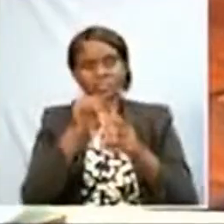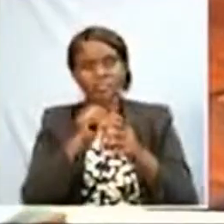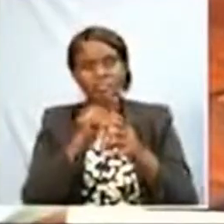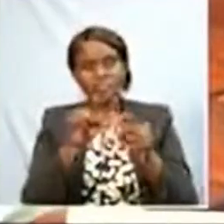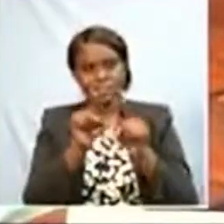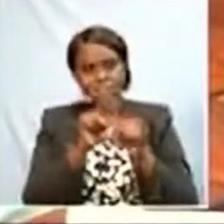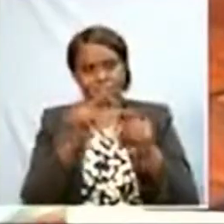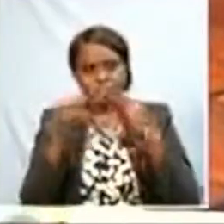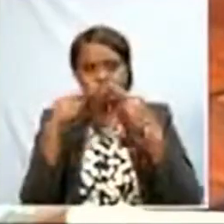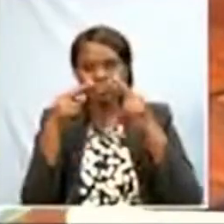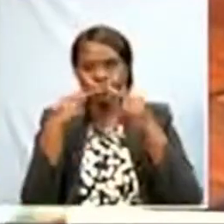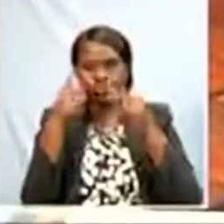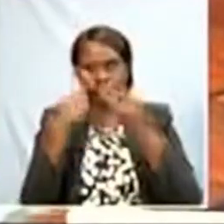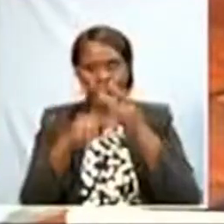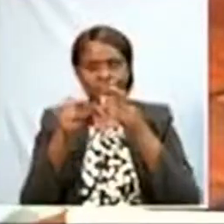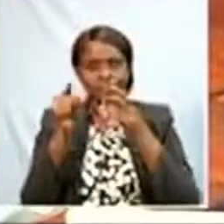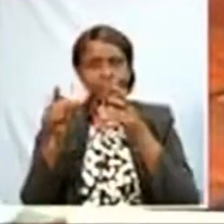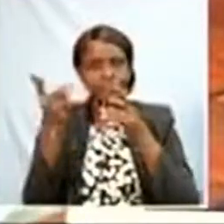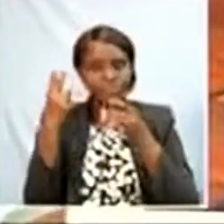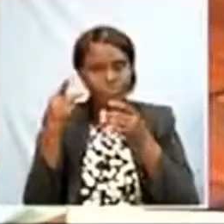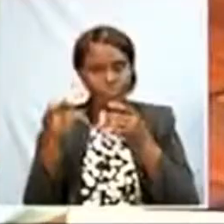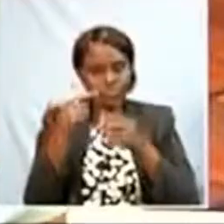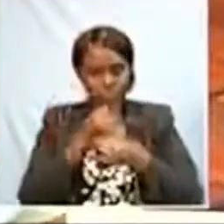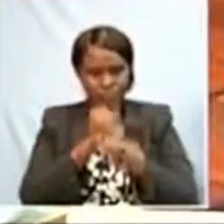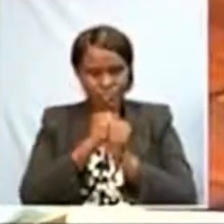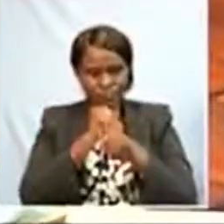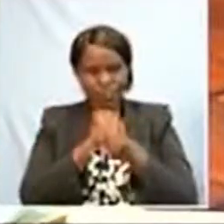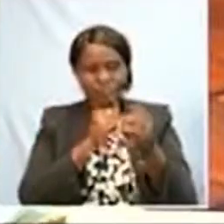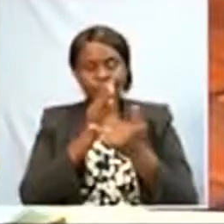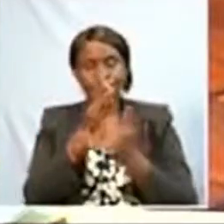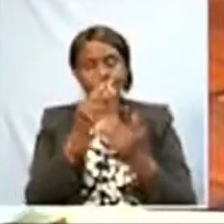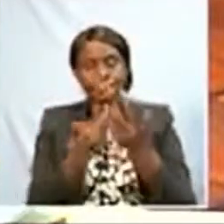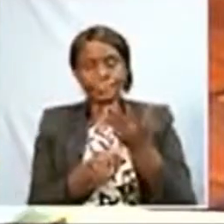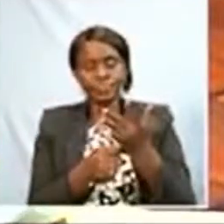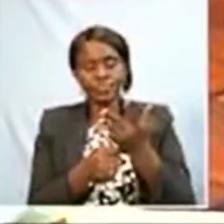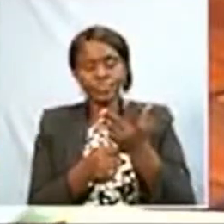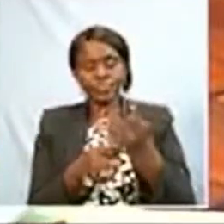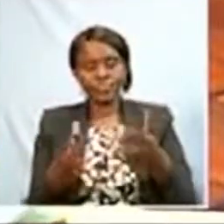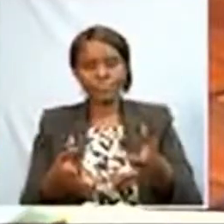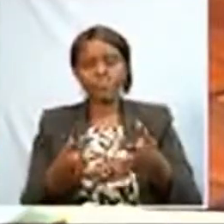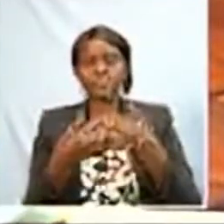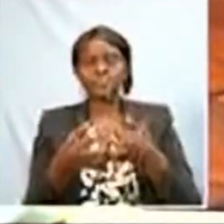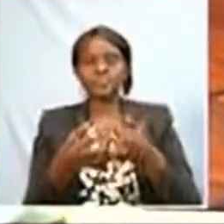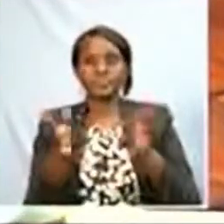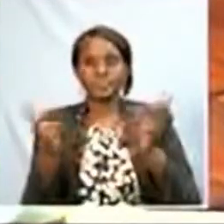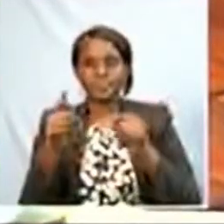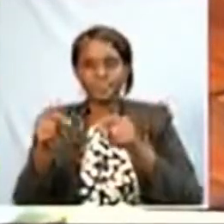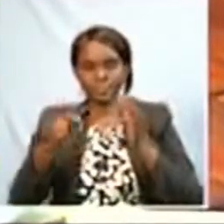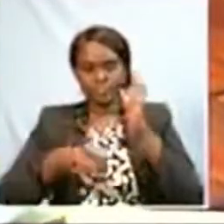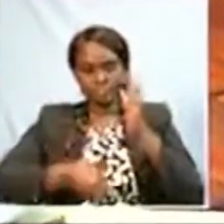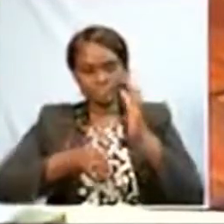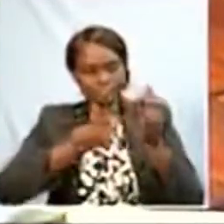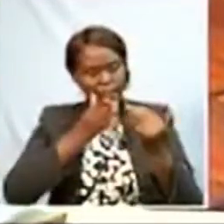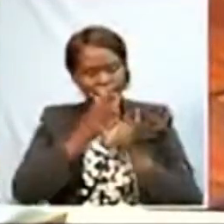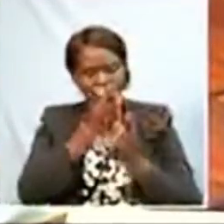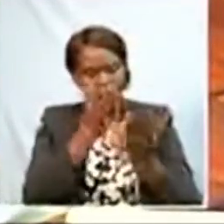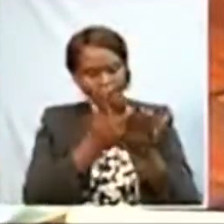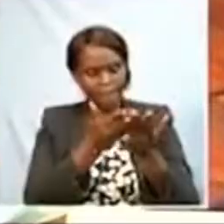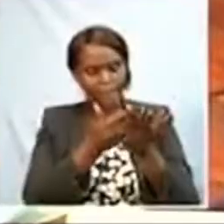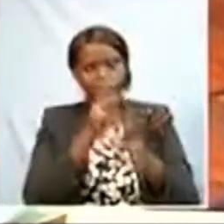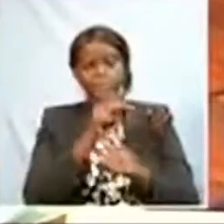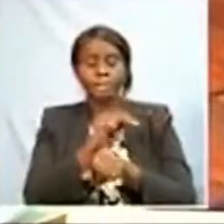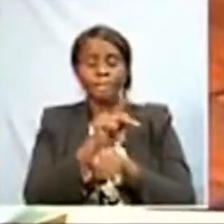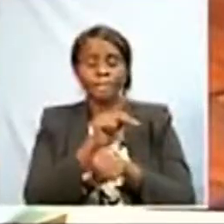the findings that were made through the engineers when they went through the